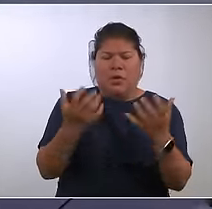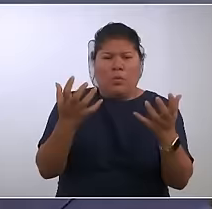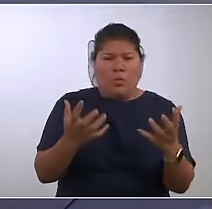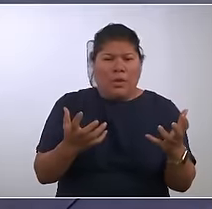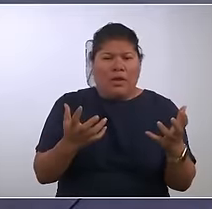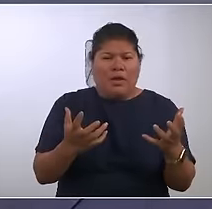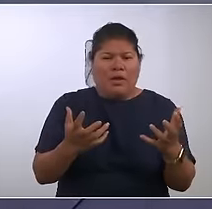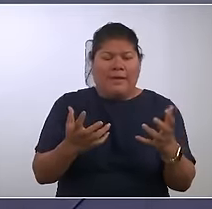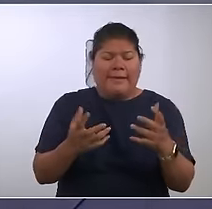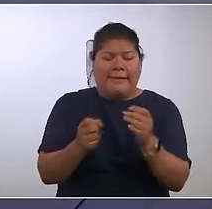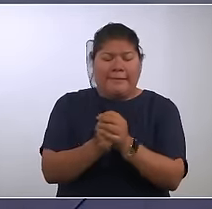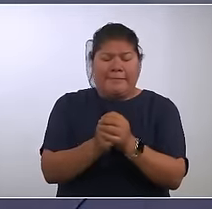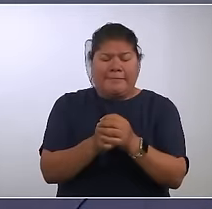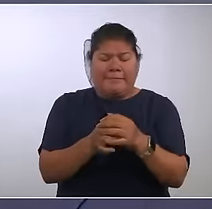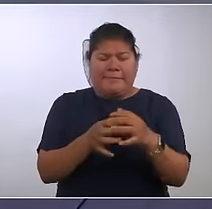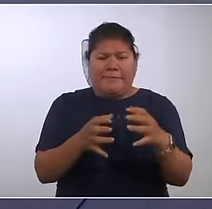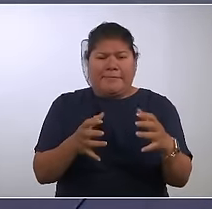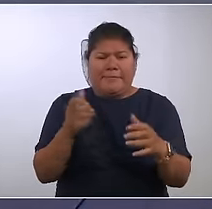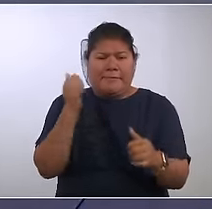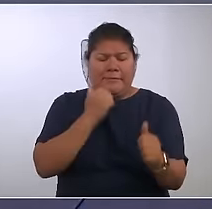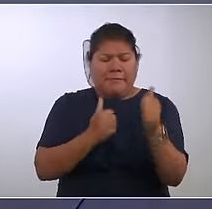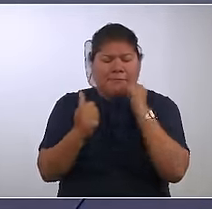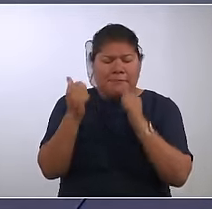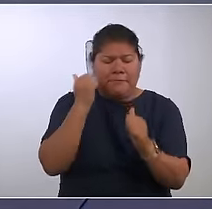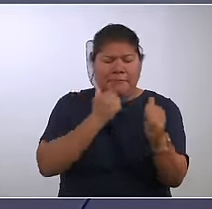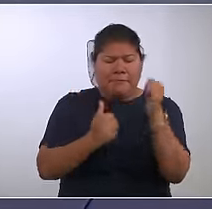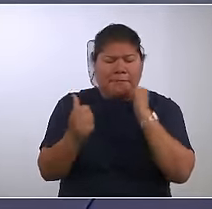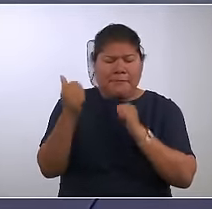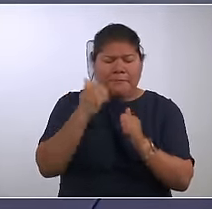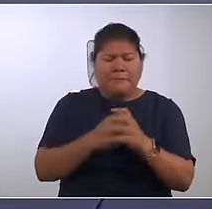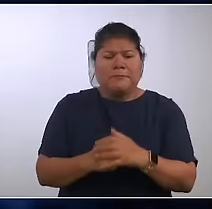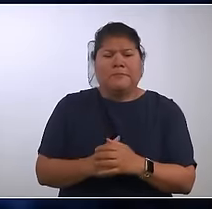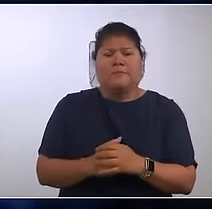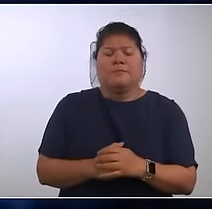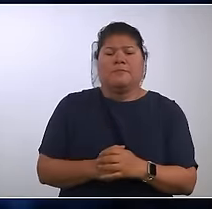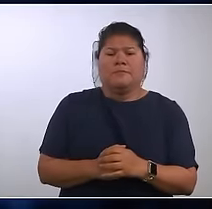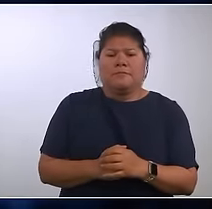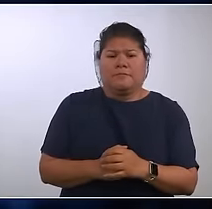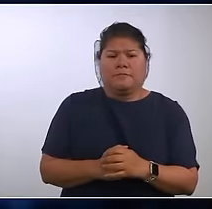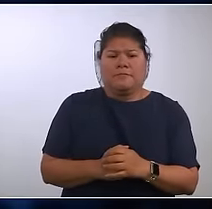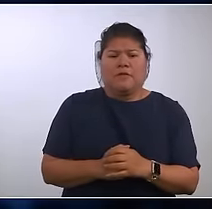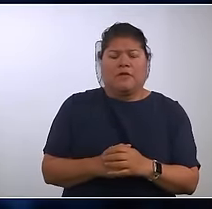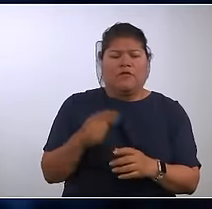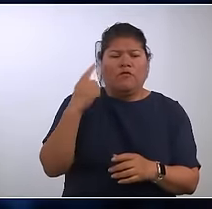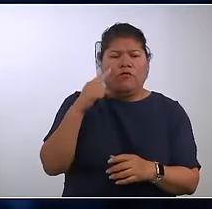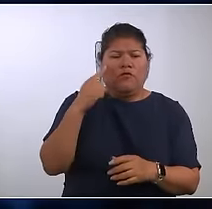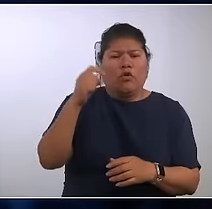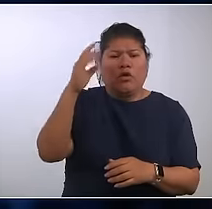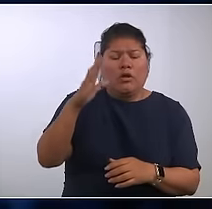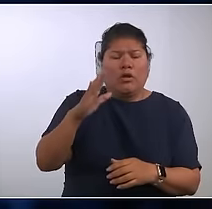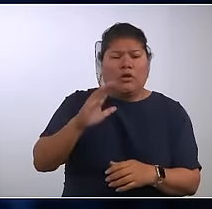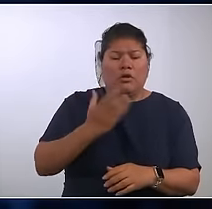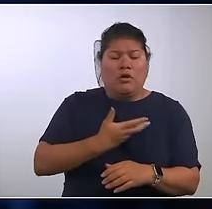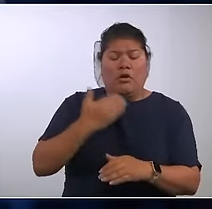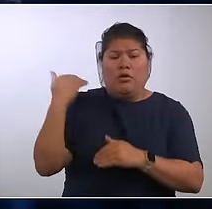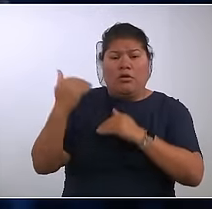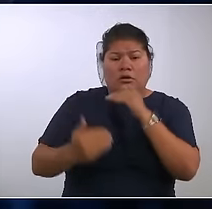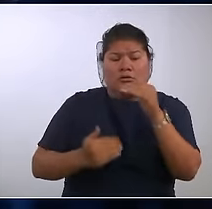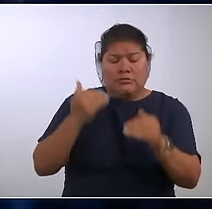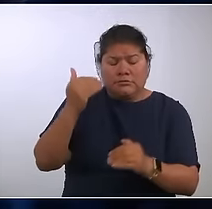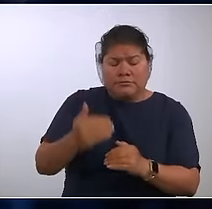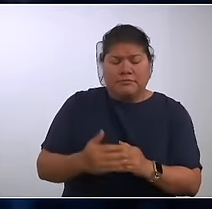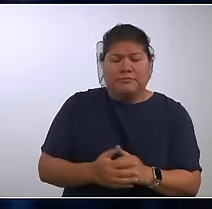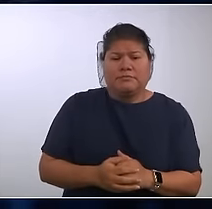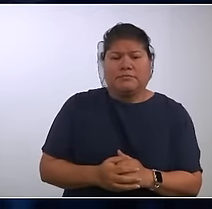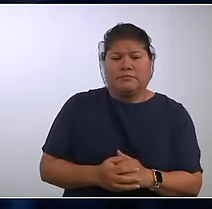está aumentando de día a día, a desire that's growing day by day, para que Dios en nuestra generación, so